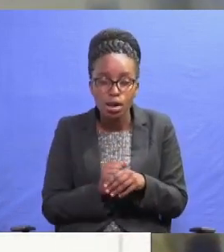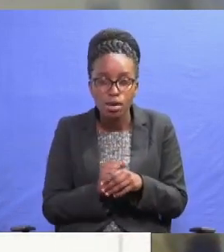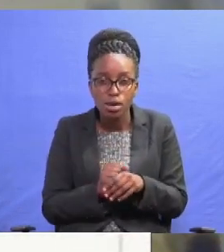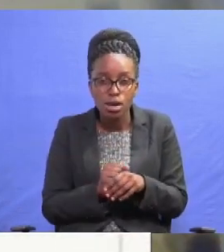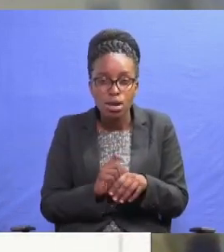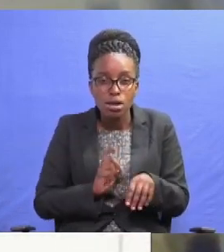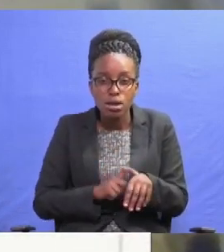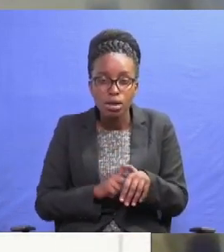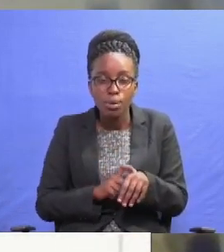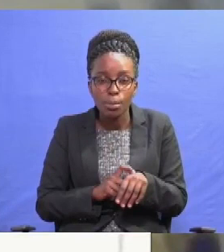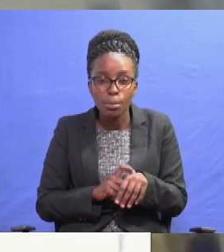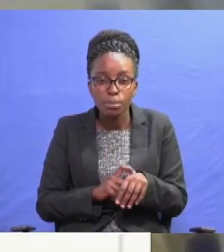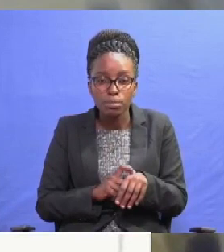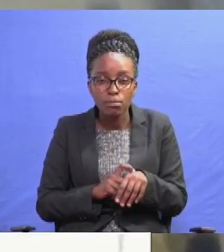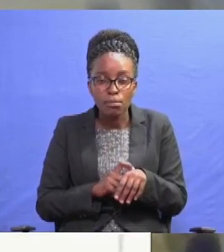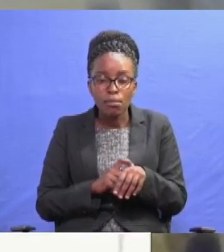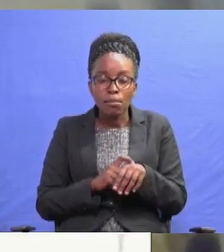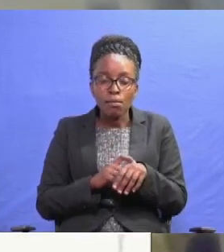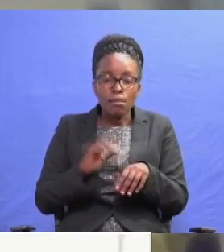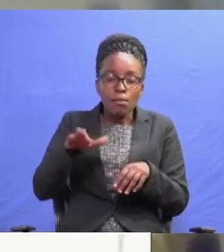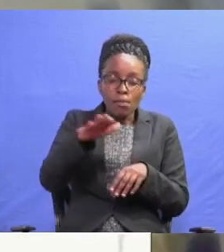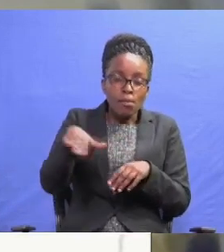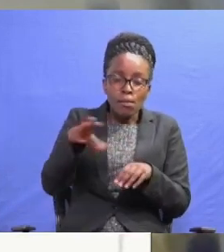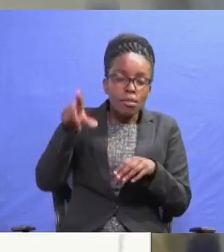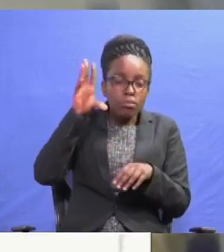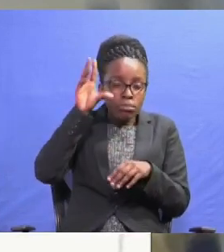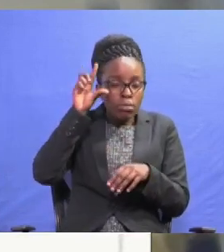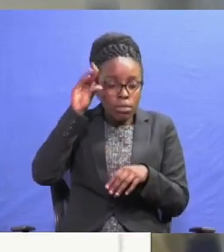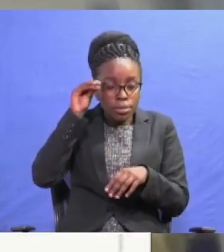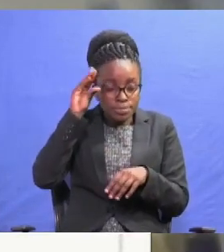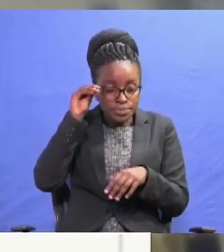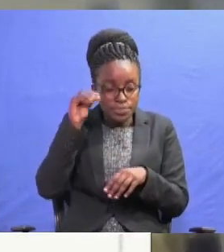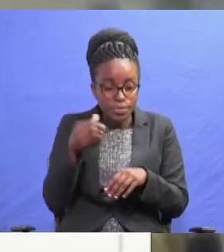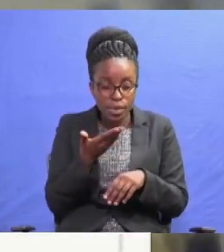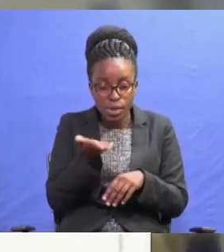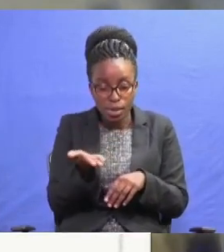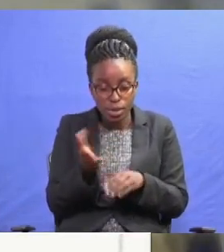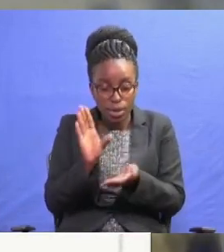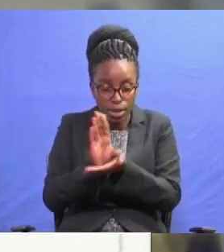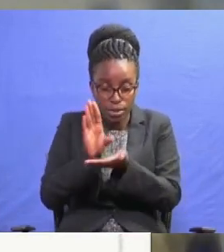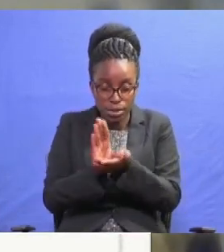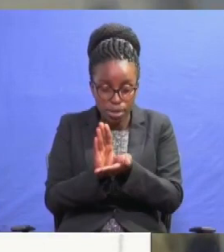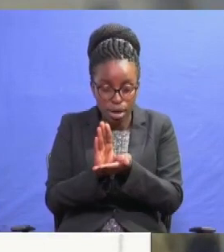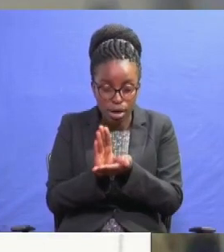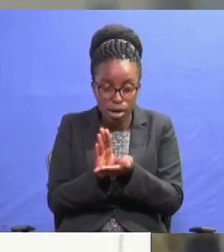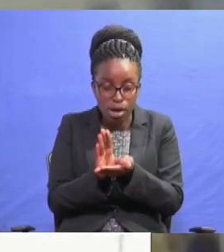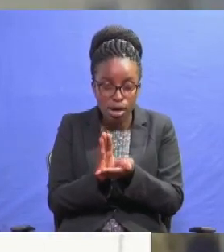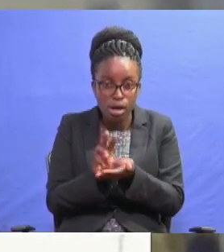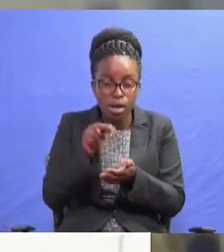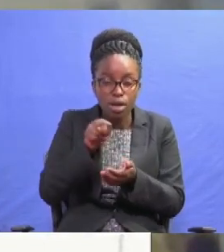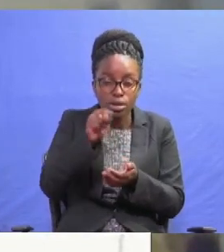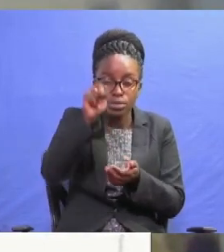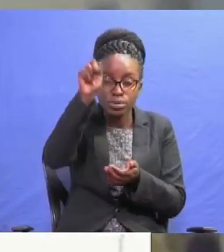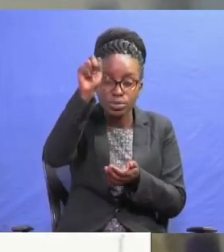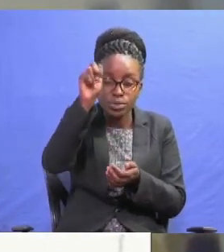are having episodes along the coast, episodes in the Central Rift, episodes in the northeastern areas,